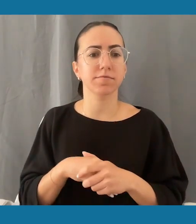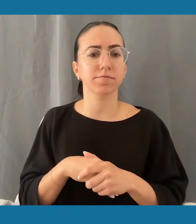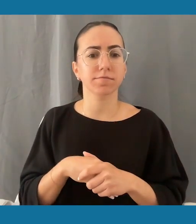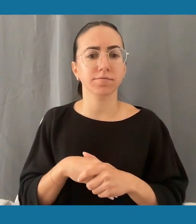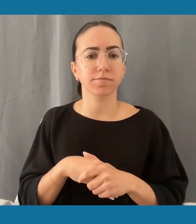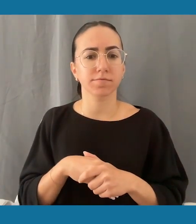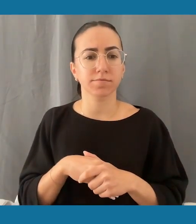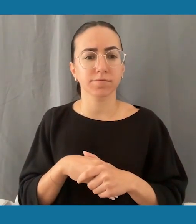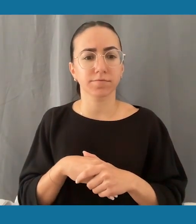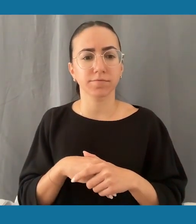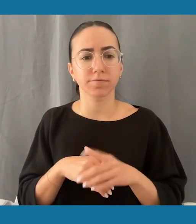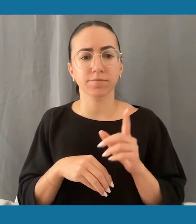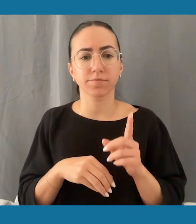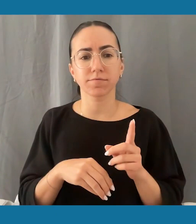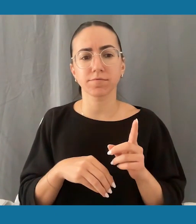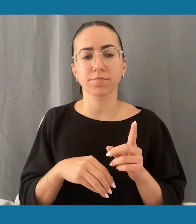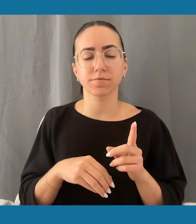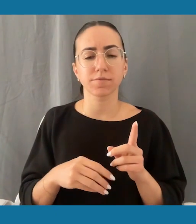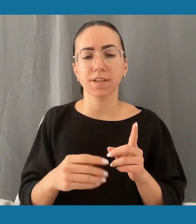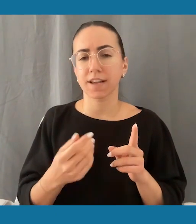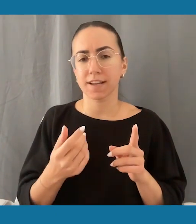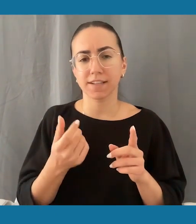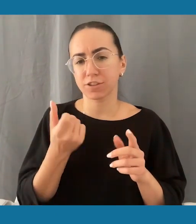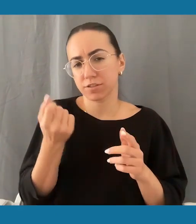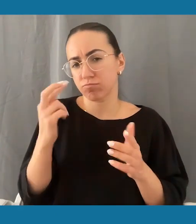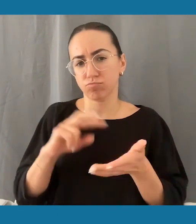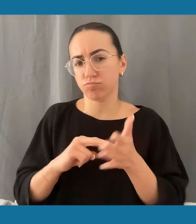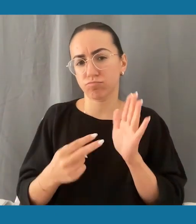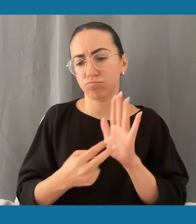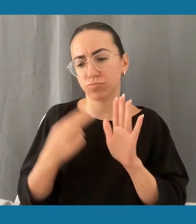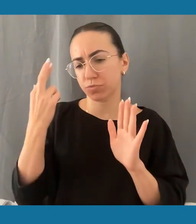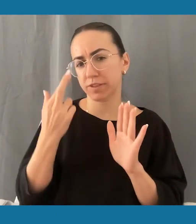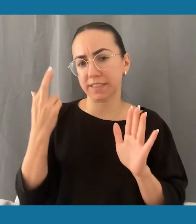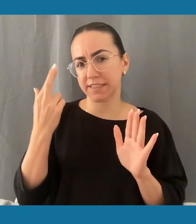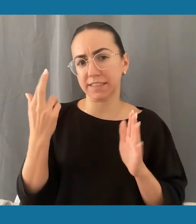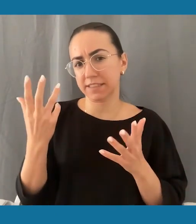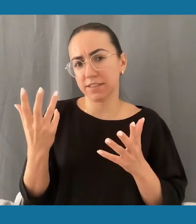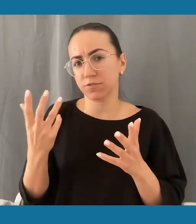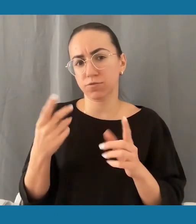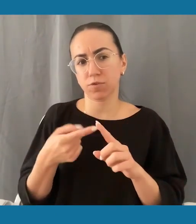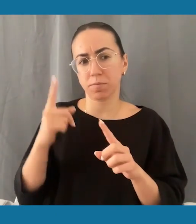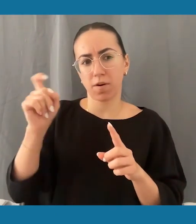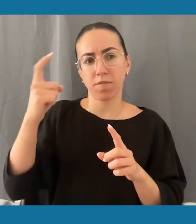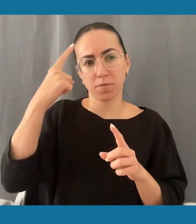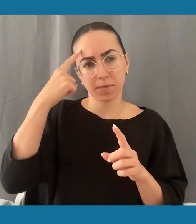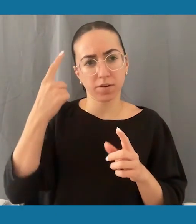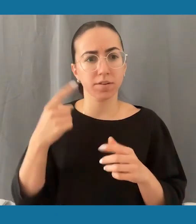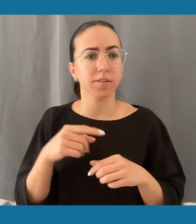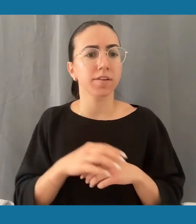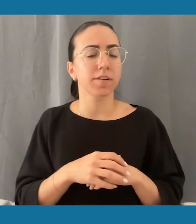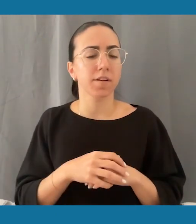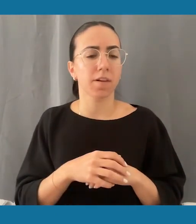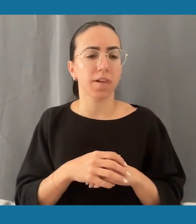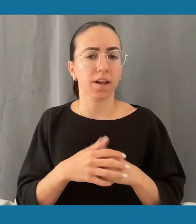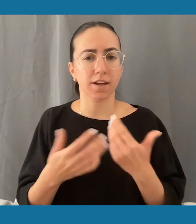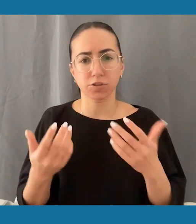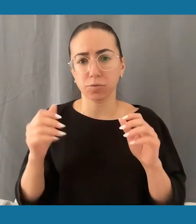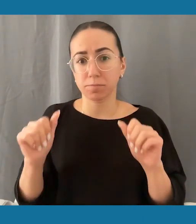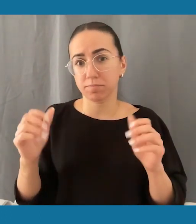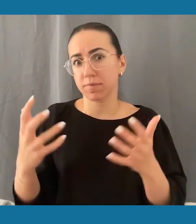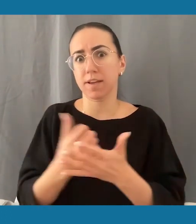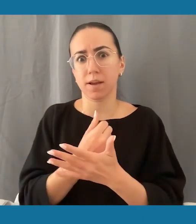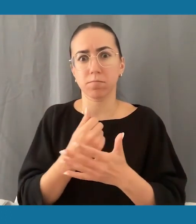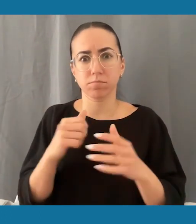of government benefits. And that's a tremendous thing to know and to be able to take advantage of. Now,